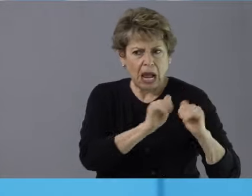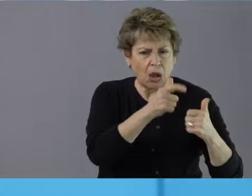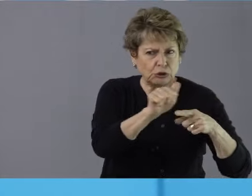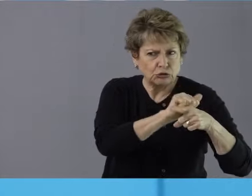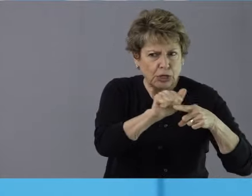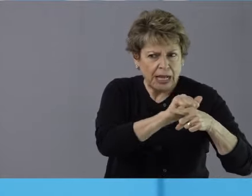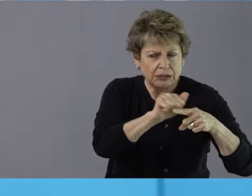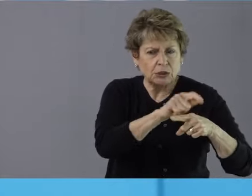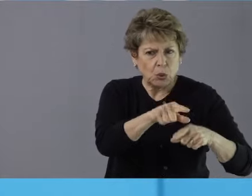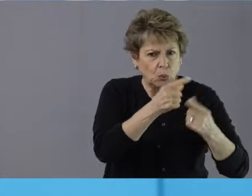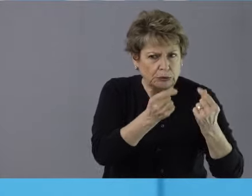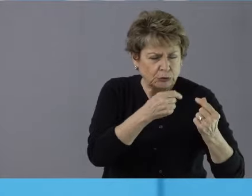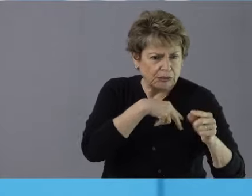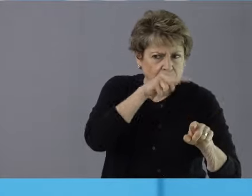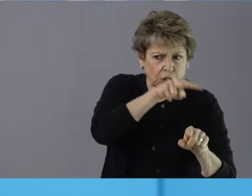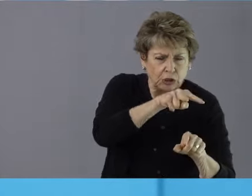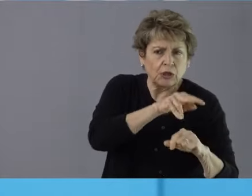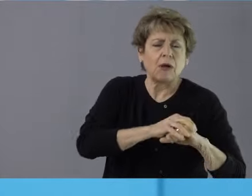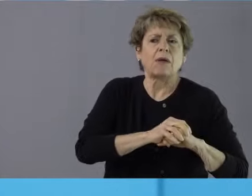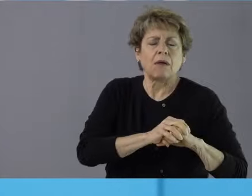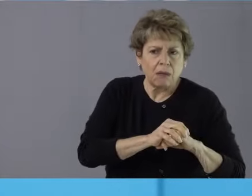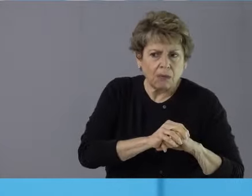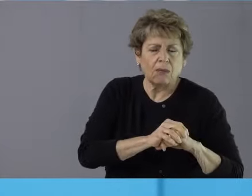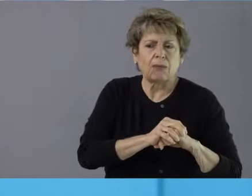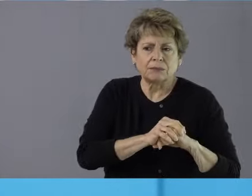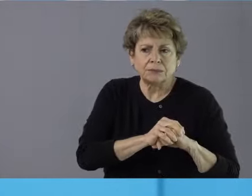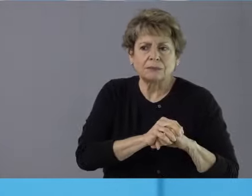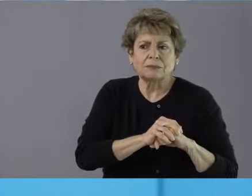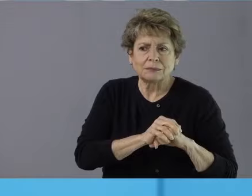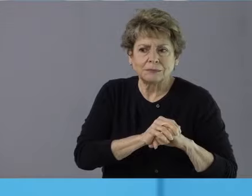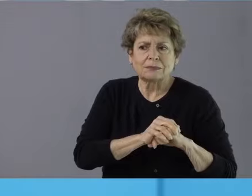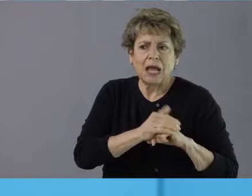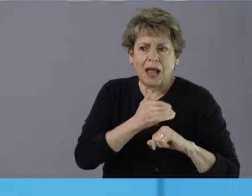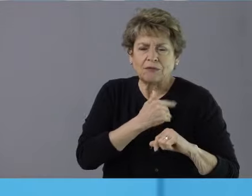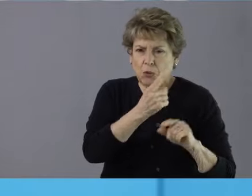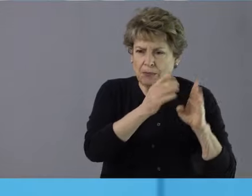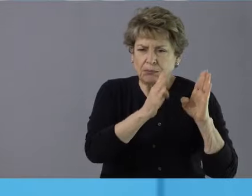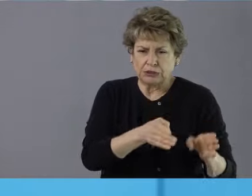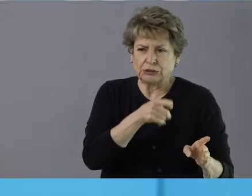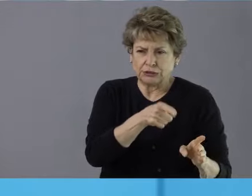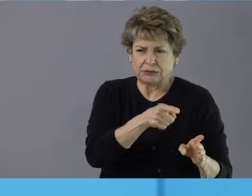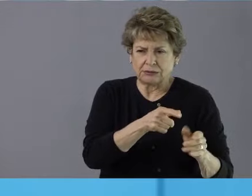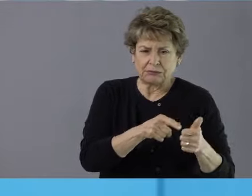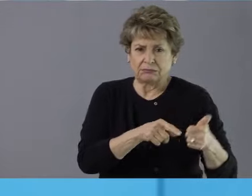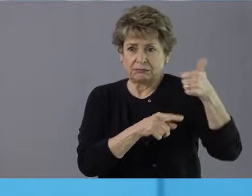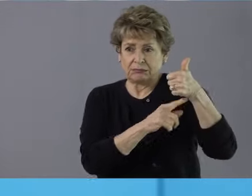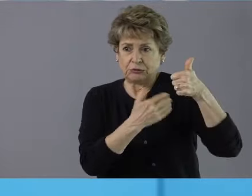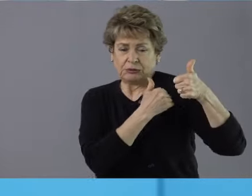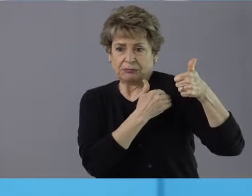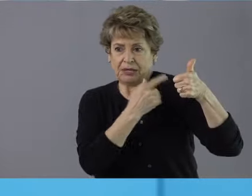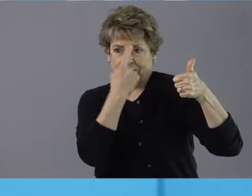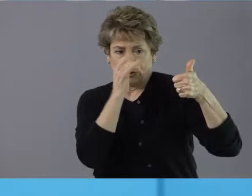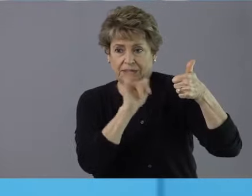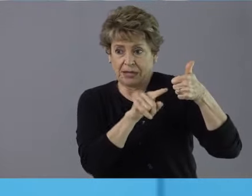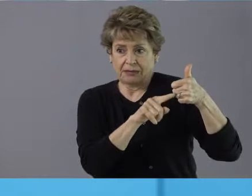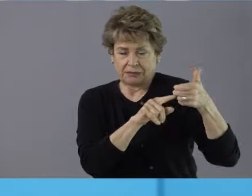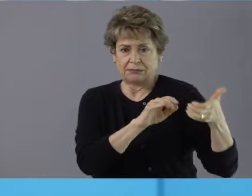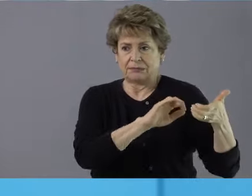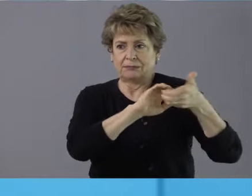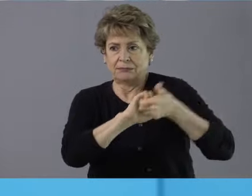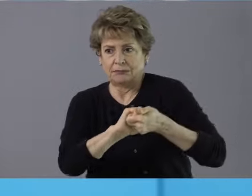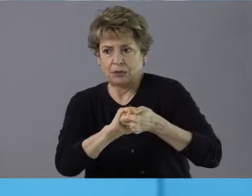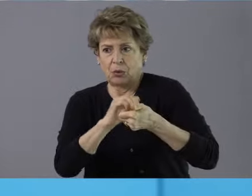my Colonel of Public Instruction, Heston Silbert, and I know he's working with Jerry Williams and Paul Penzone and I believe